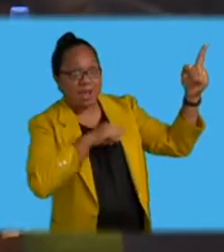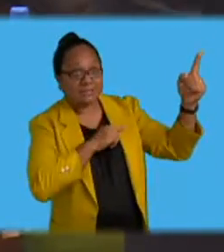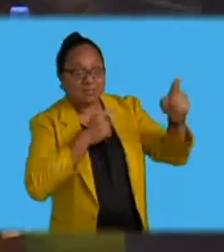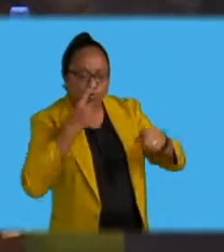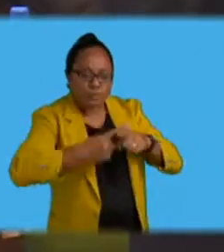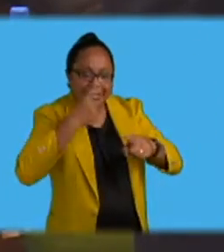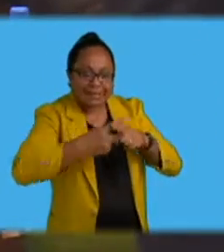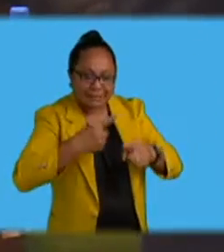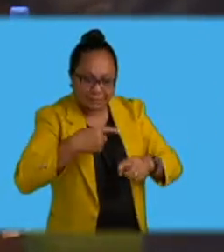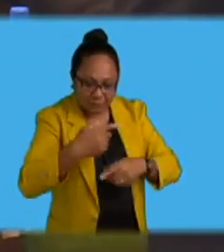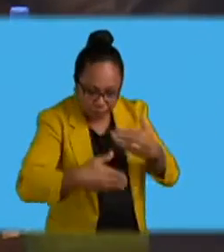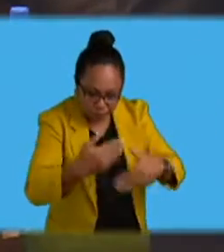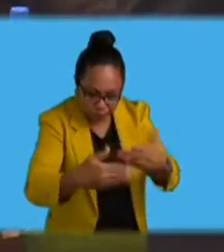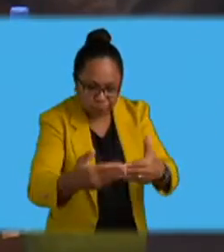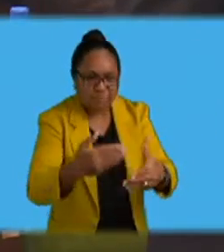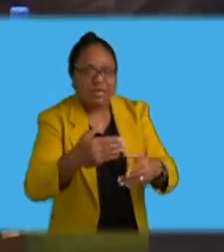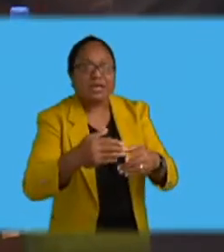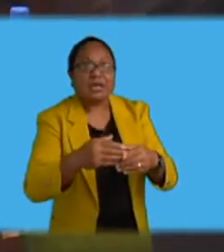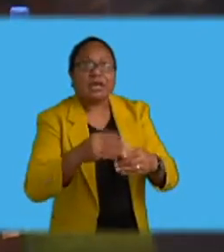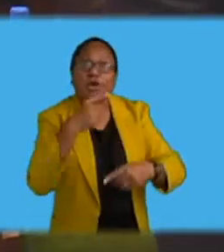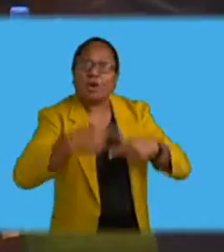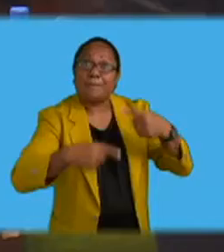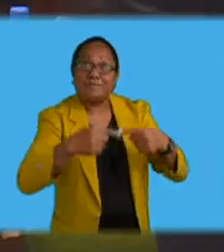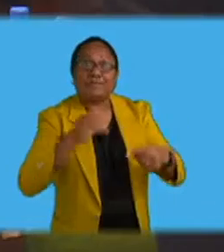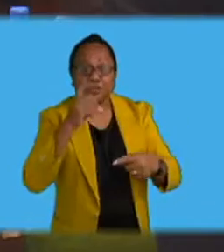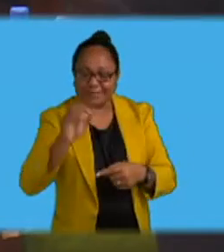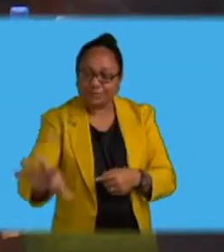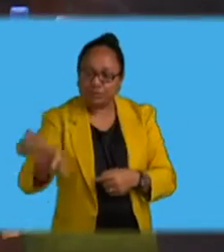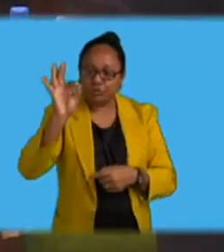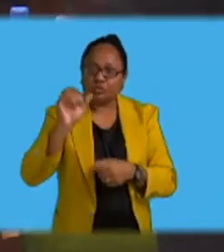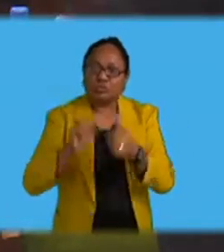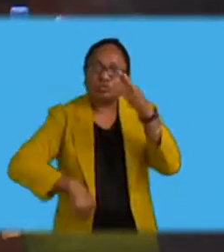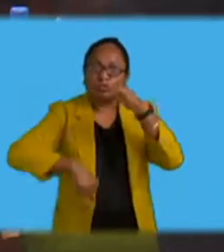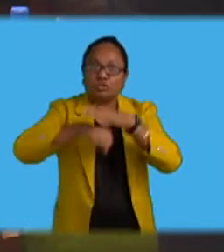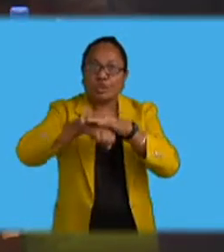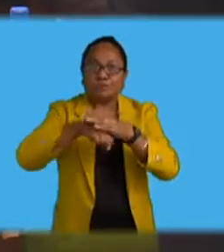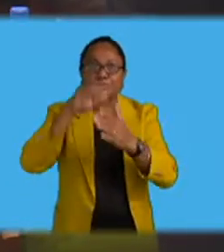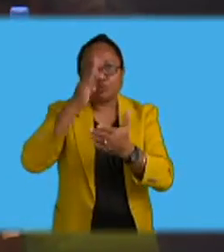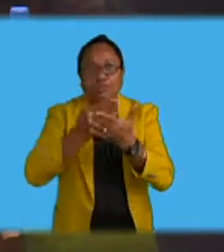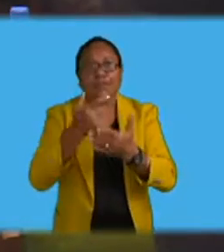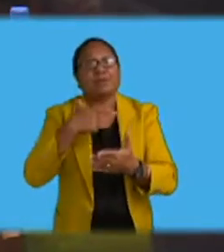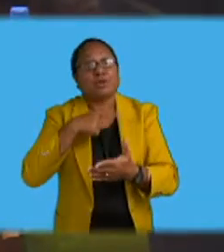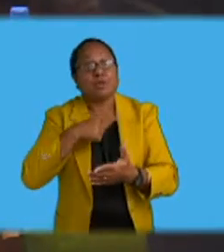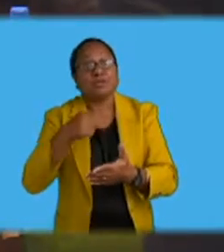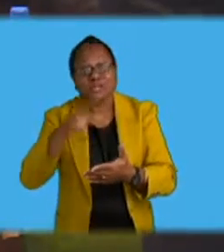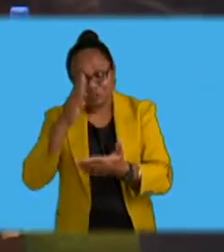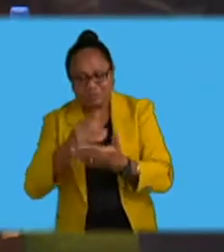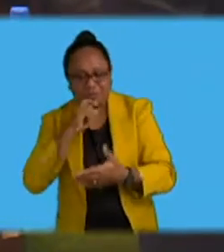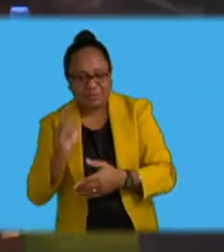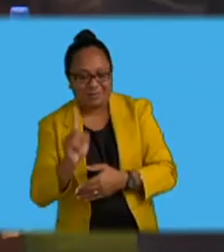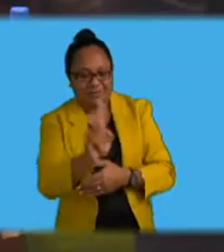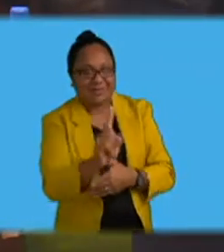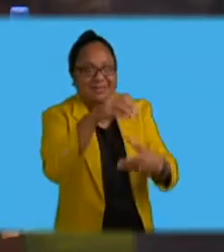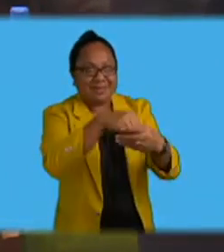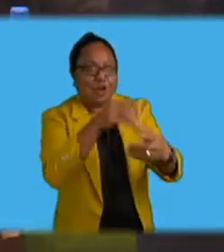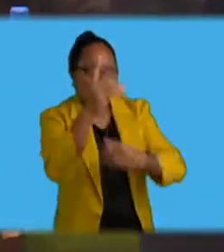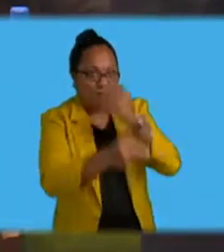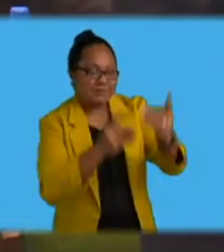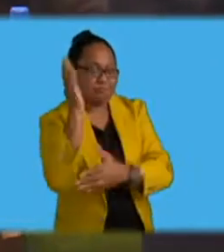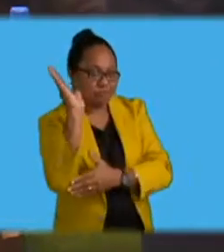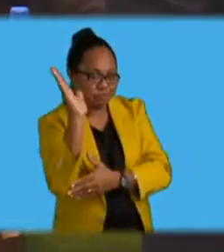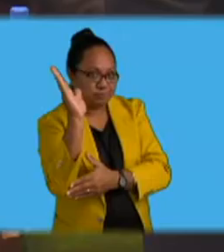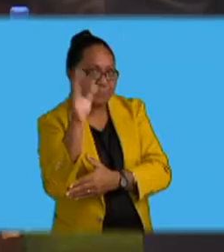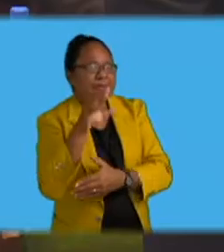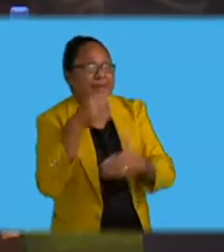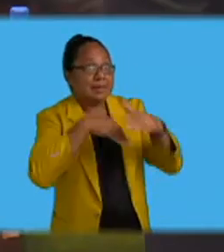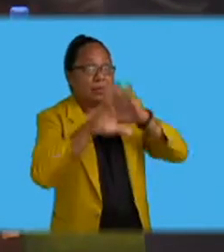so that the top student chosen could present at the Sustainable Development Conference. So, as throughout